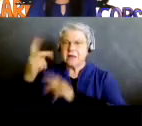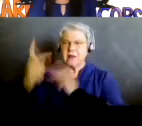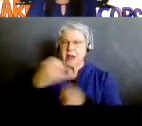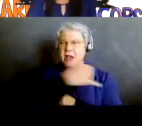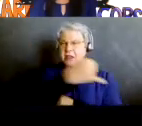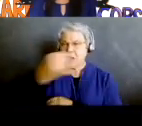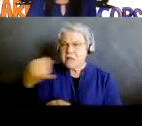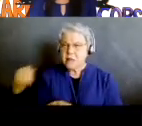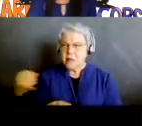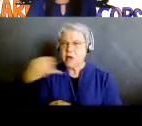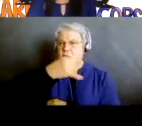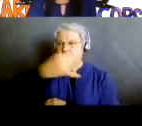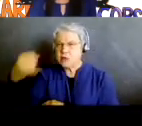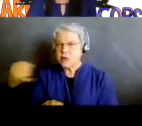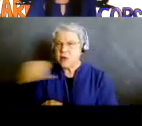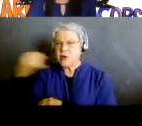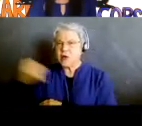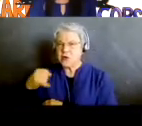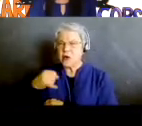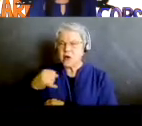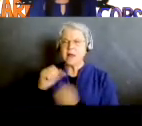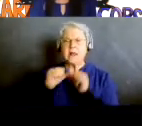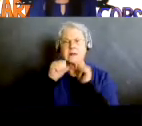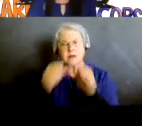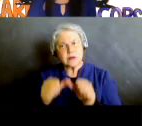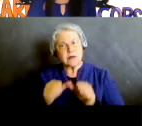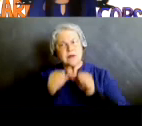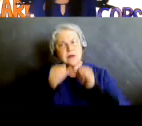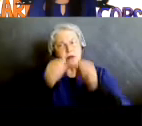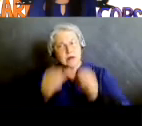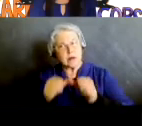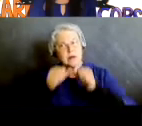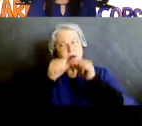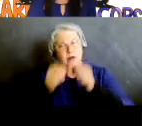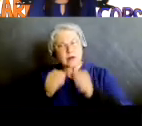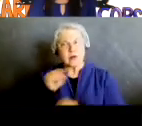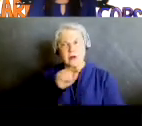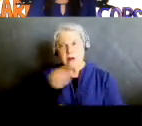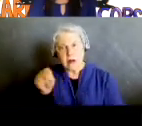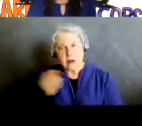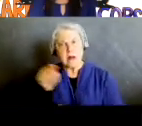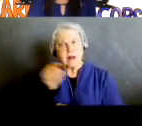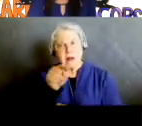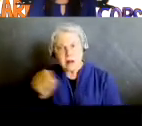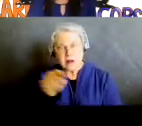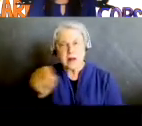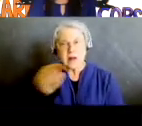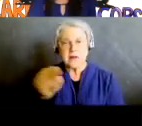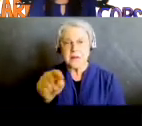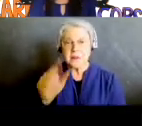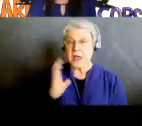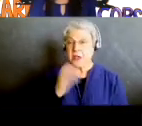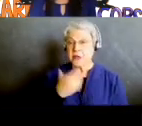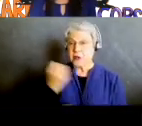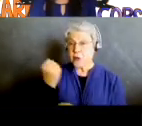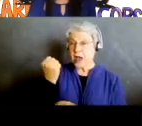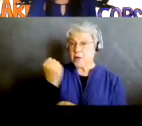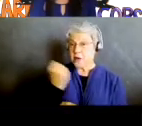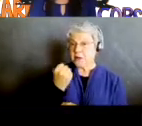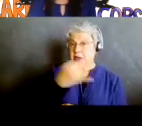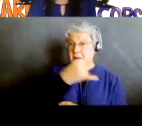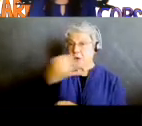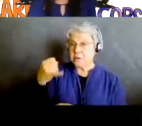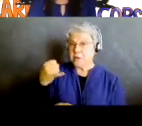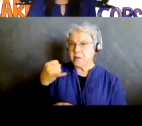along the way. So the border migrant crisis at the southern border is often cast as mostly